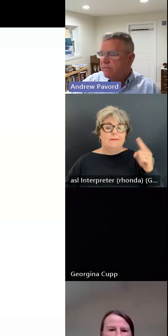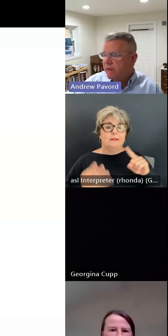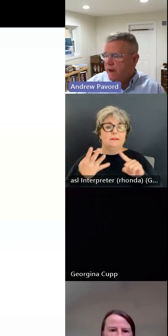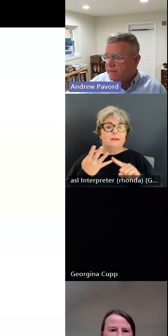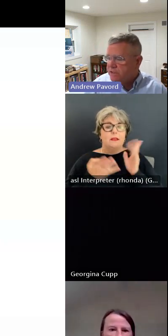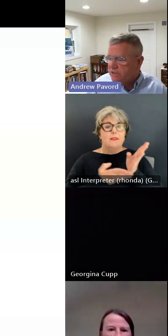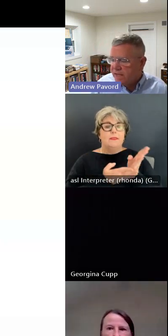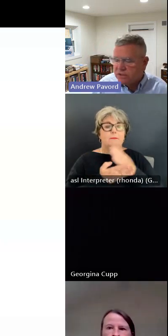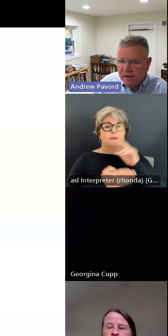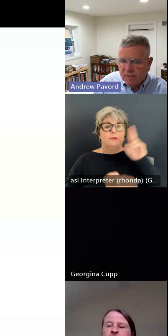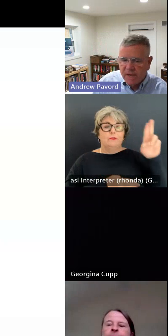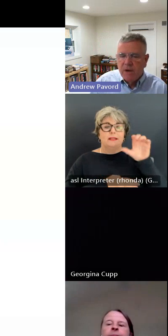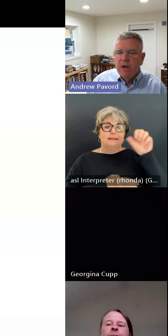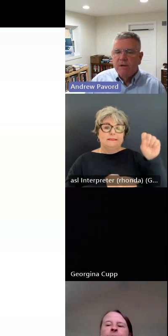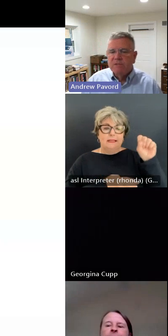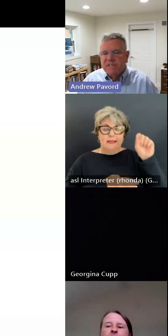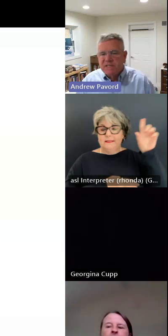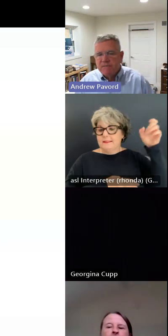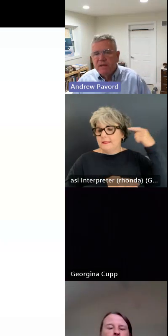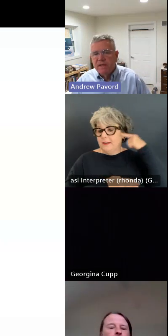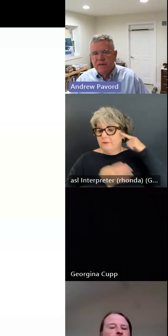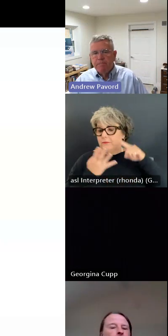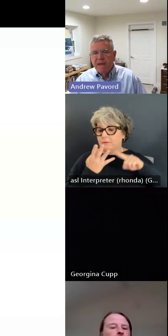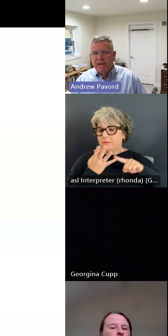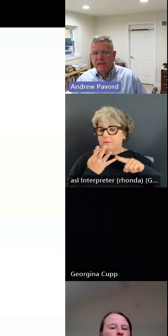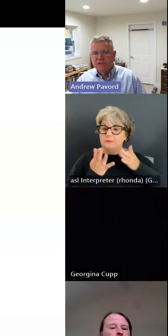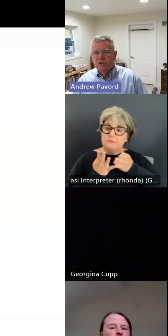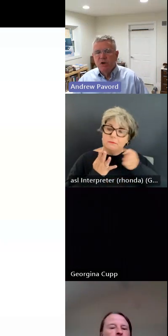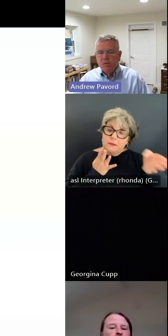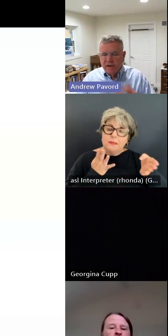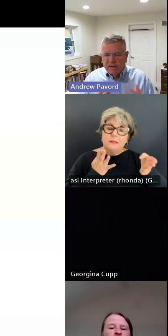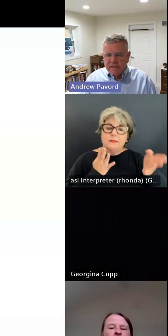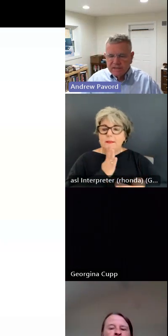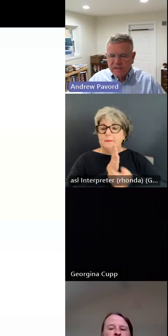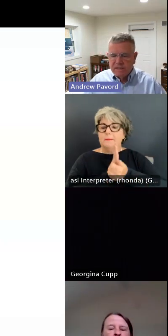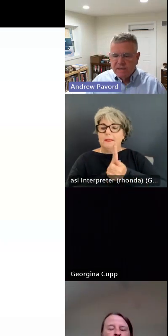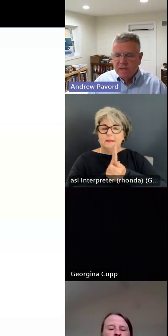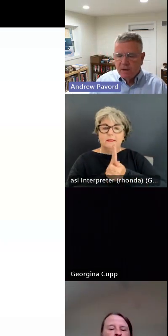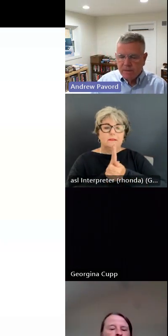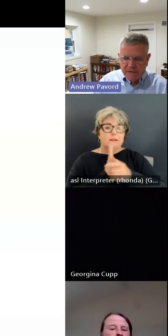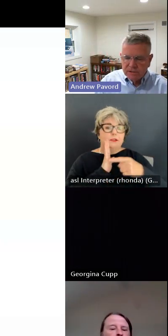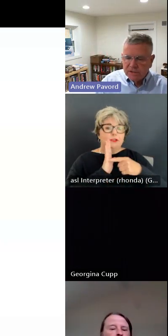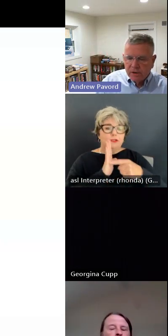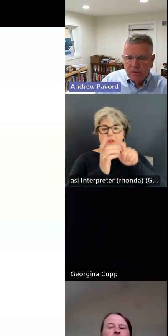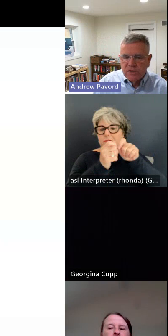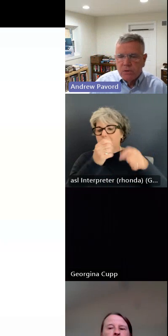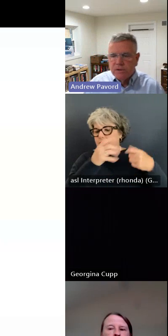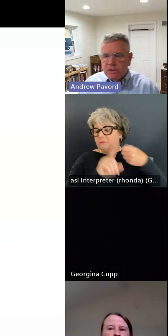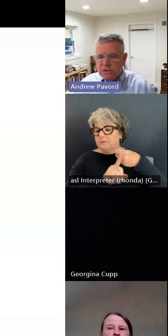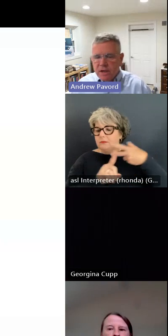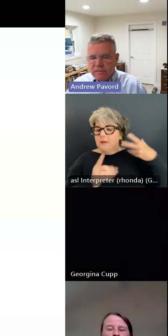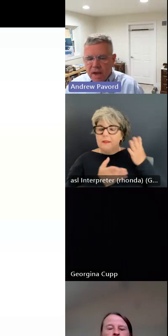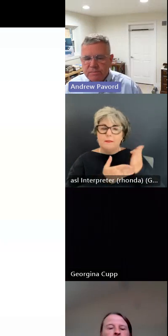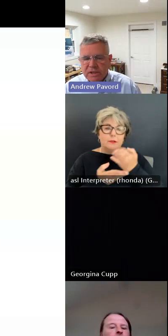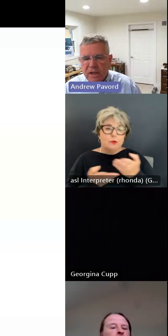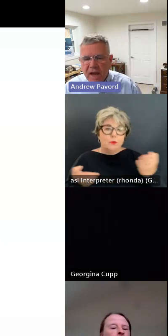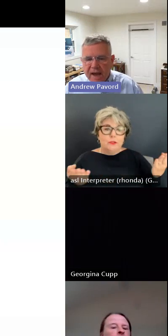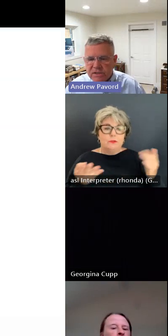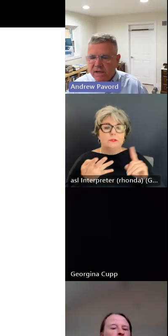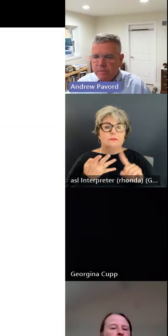the budget of the United States government, specifically the appendix, where it lists in detail the budgetary resources,